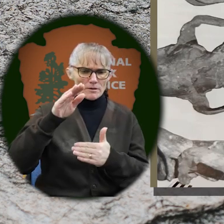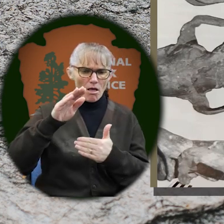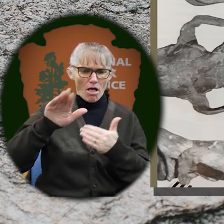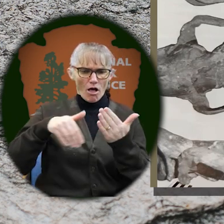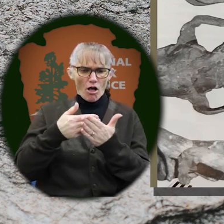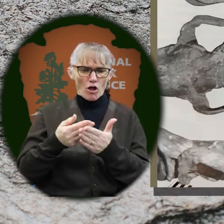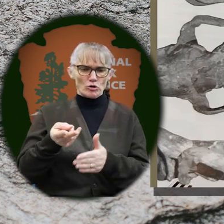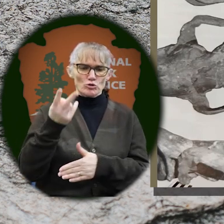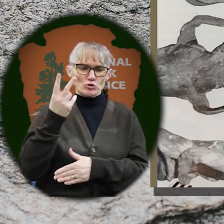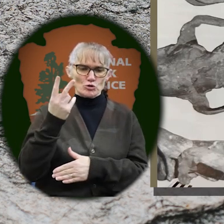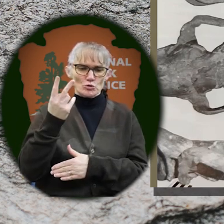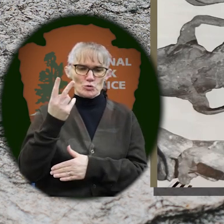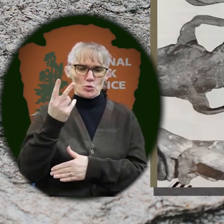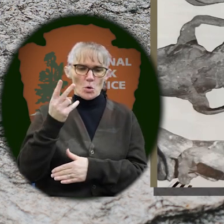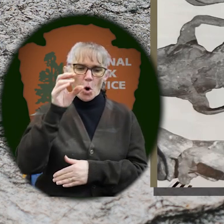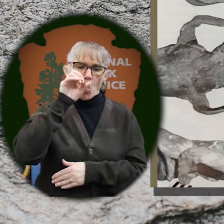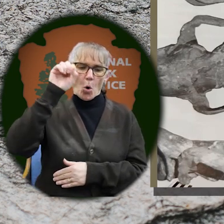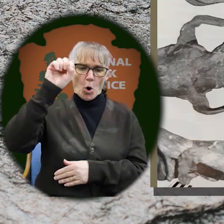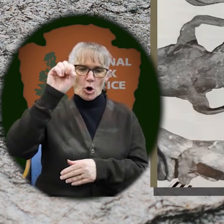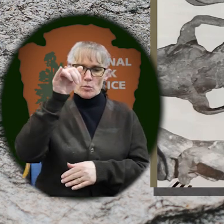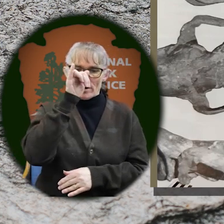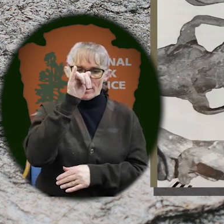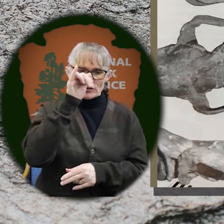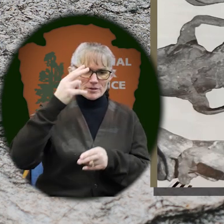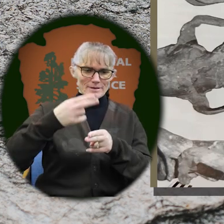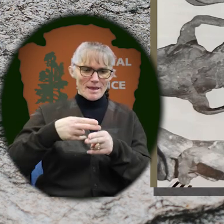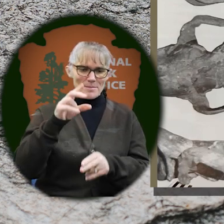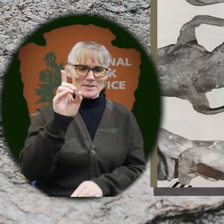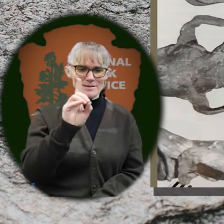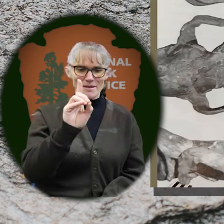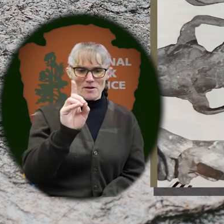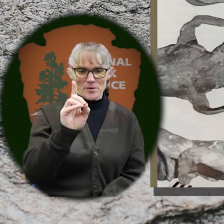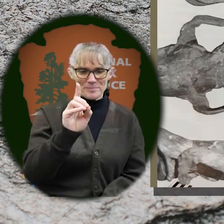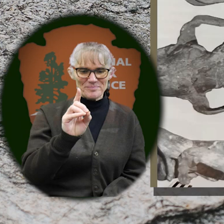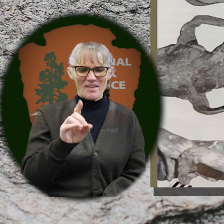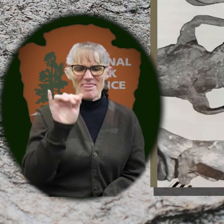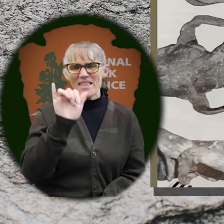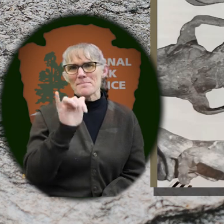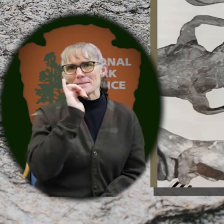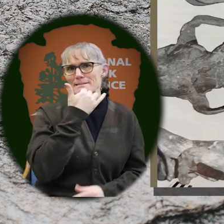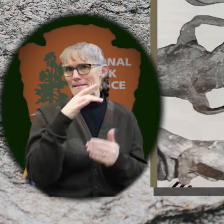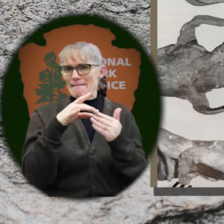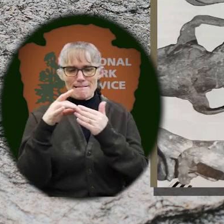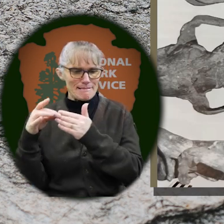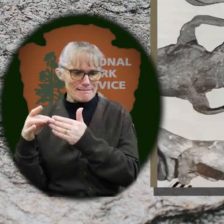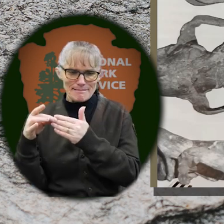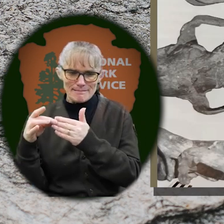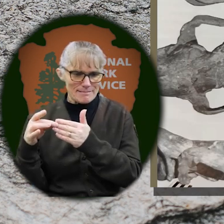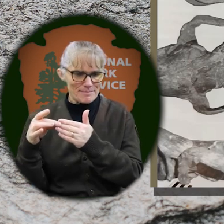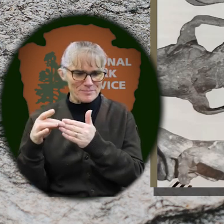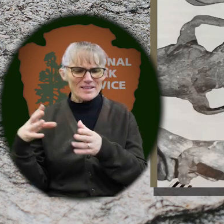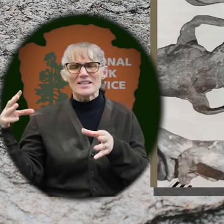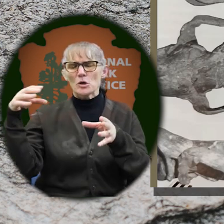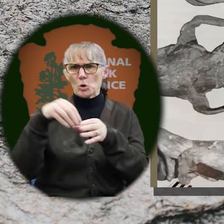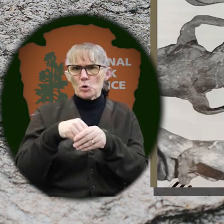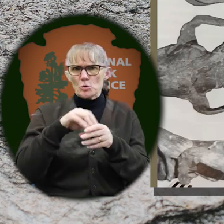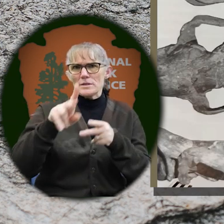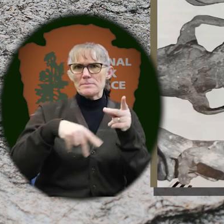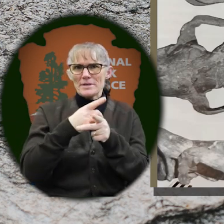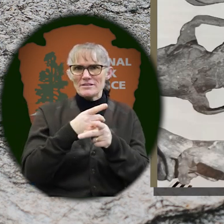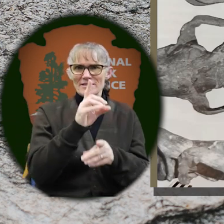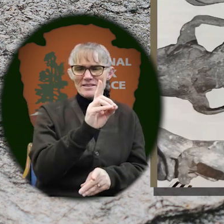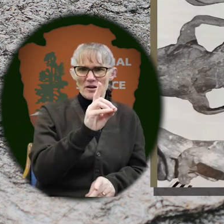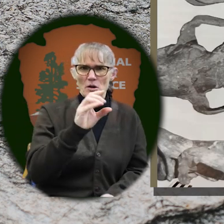much all paired horned rhinoceros were called Diceratherium. And this was misleading in a way. This